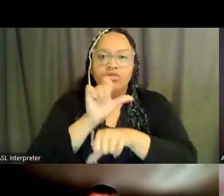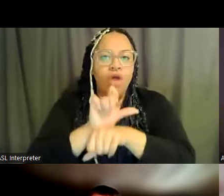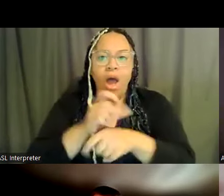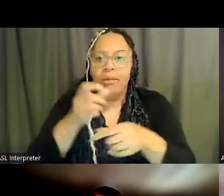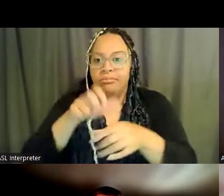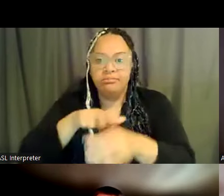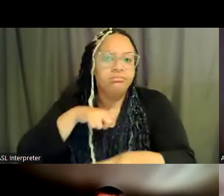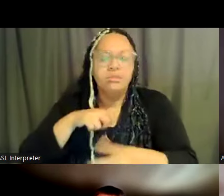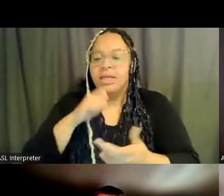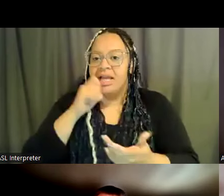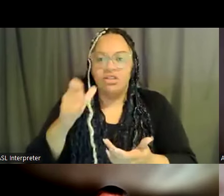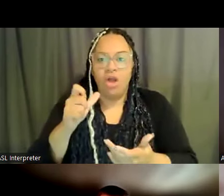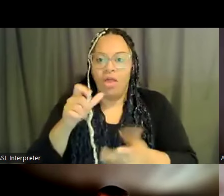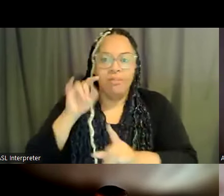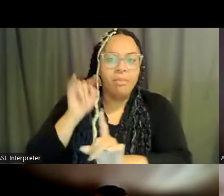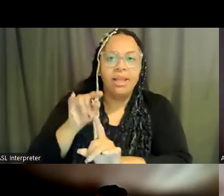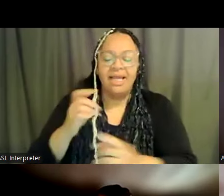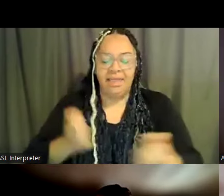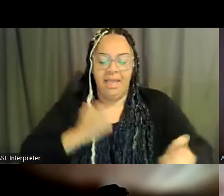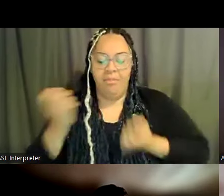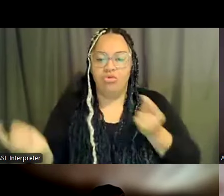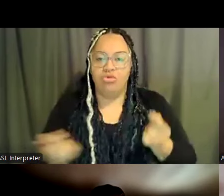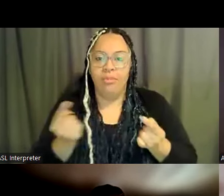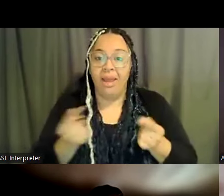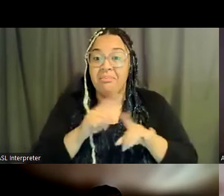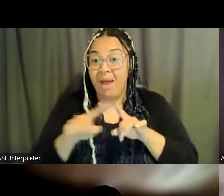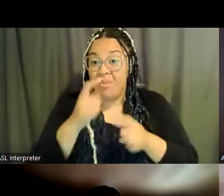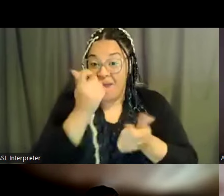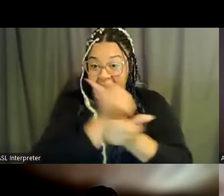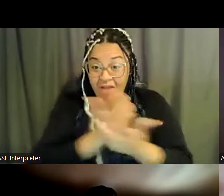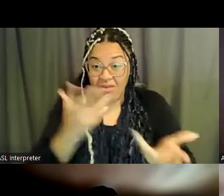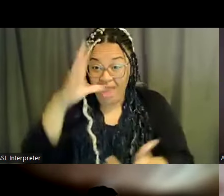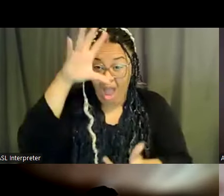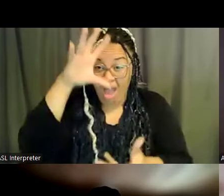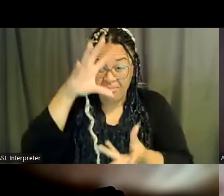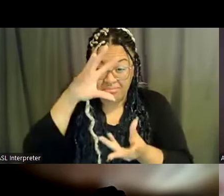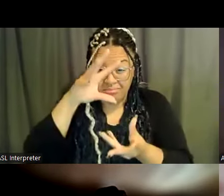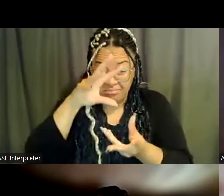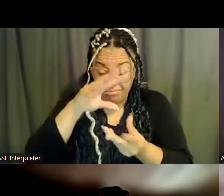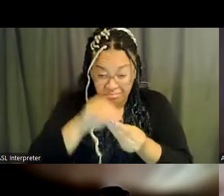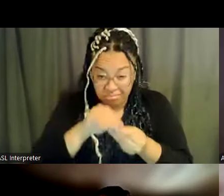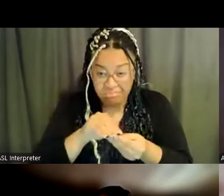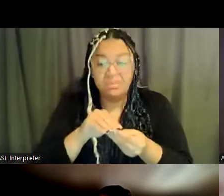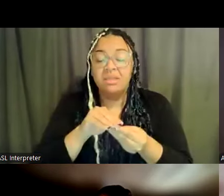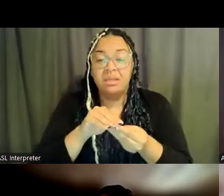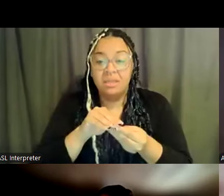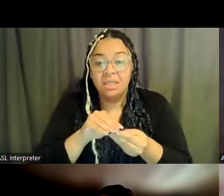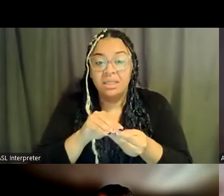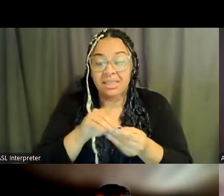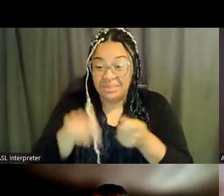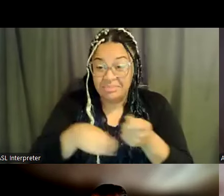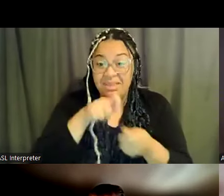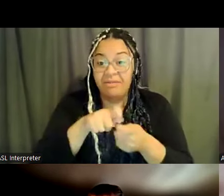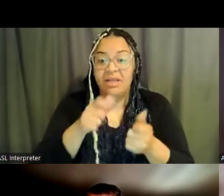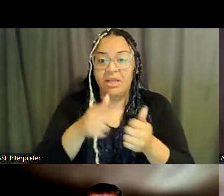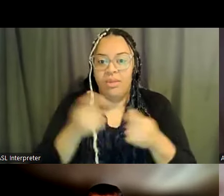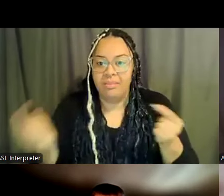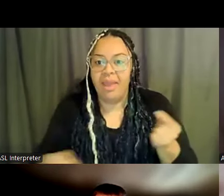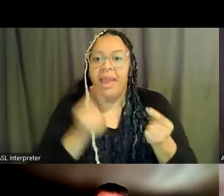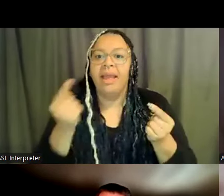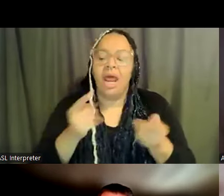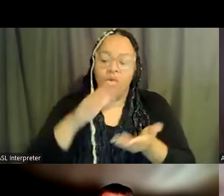bullying, it's the emotional pain. But when all those factors are collected, especially when pain and reducing